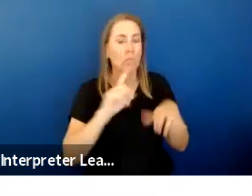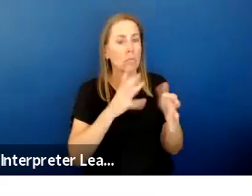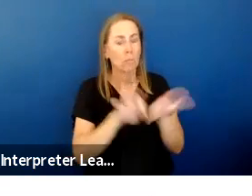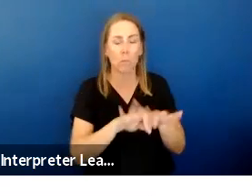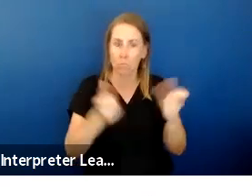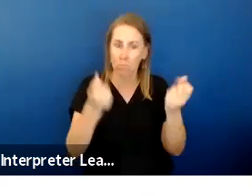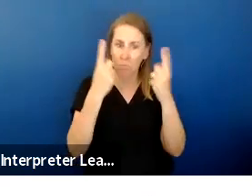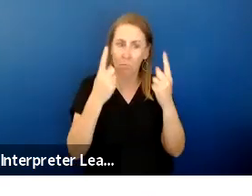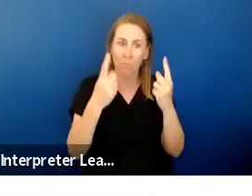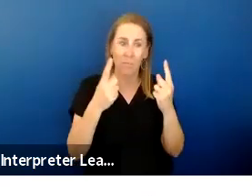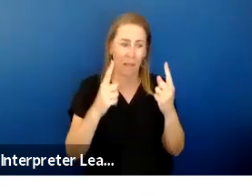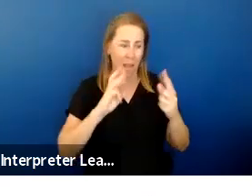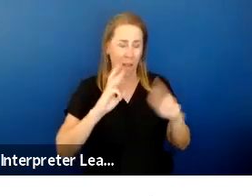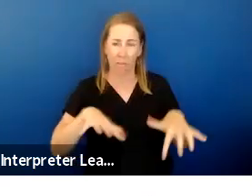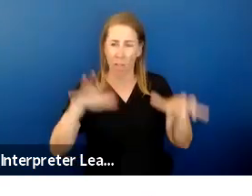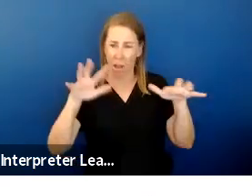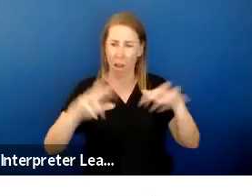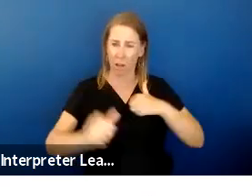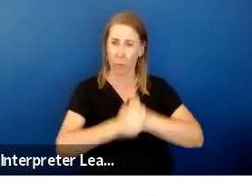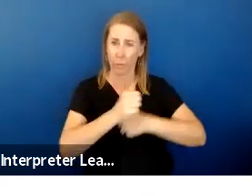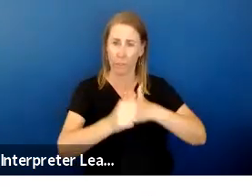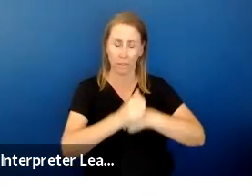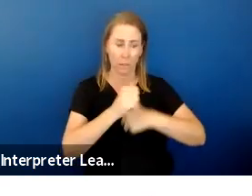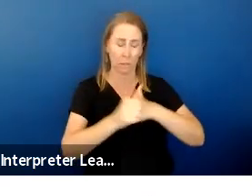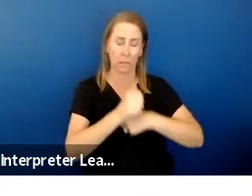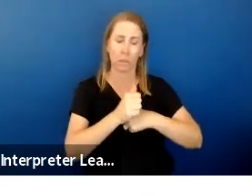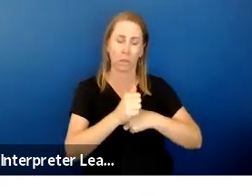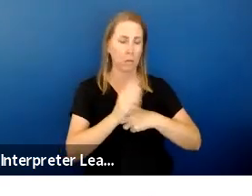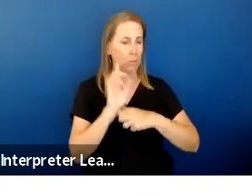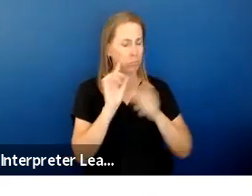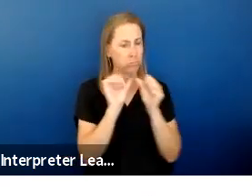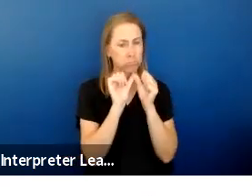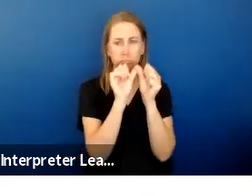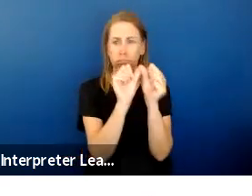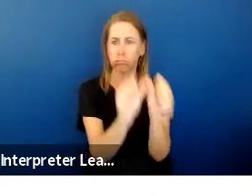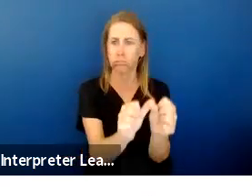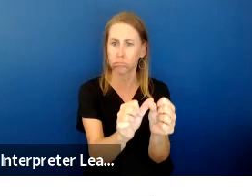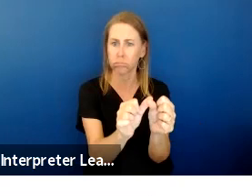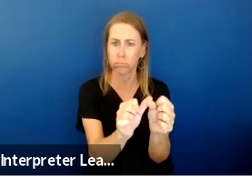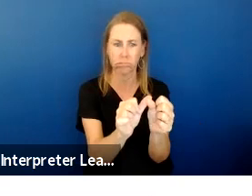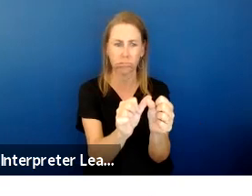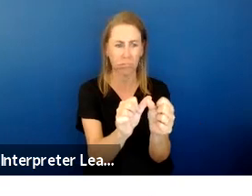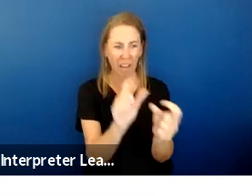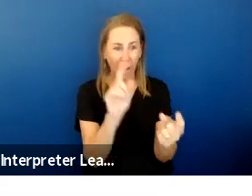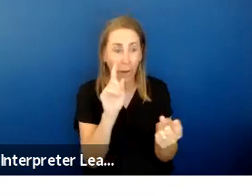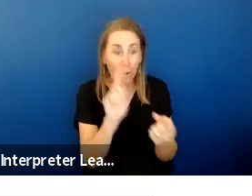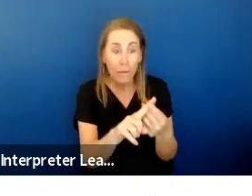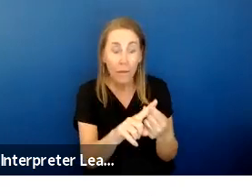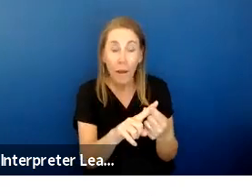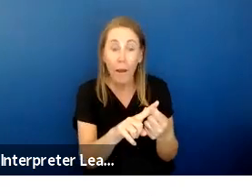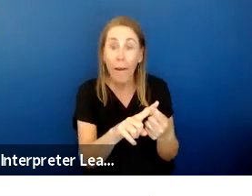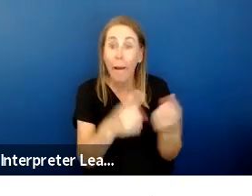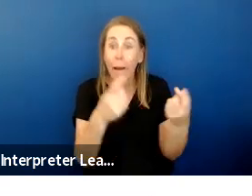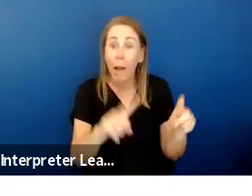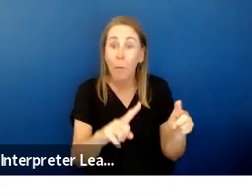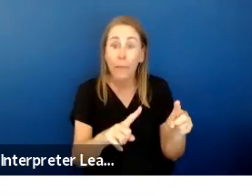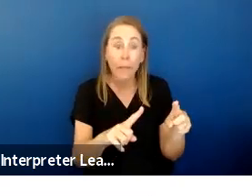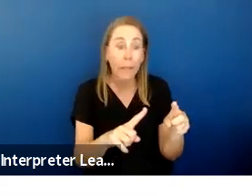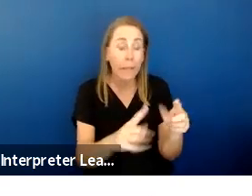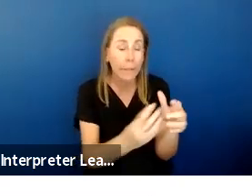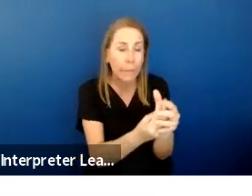these flood risks, they remain in effect until the vegetation is restored